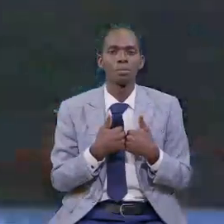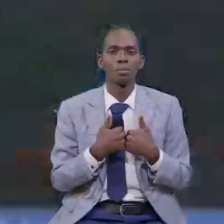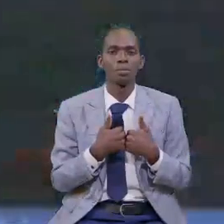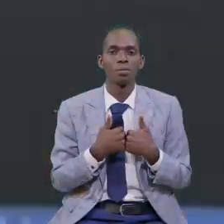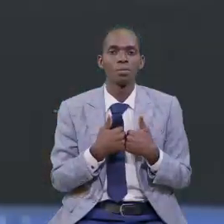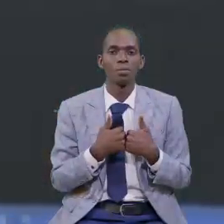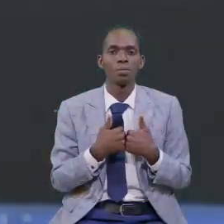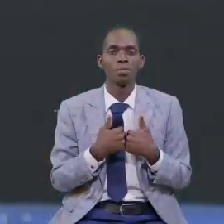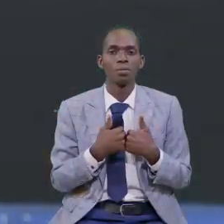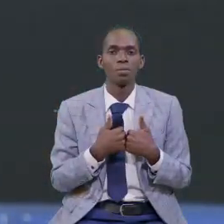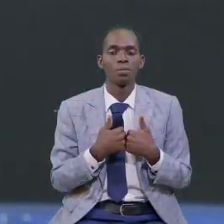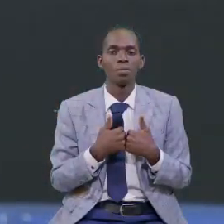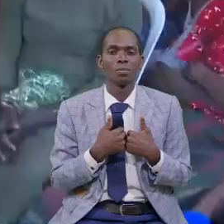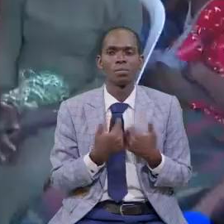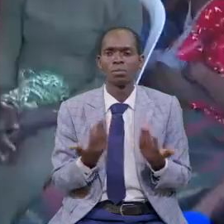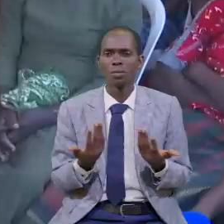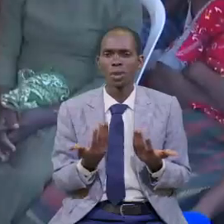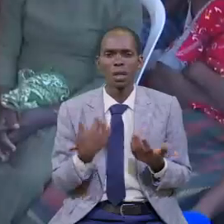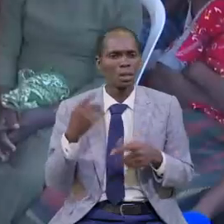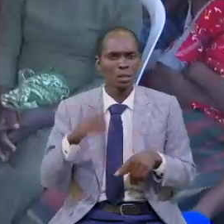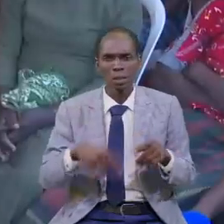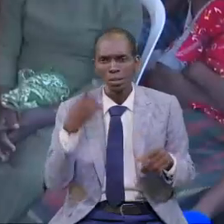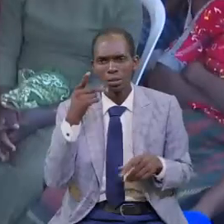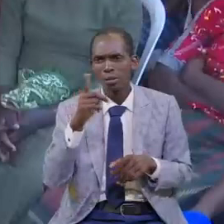Why can't I hear you?